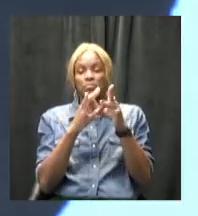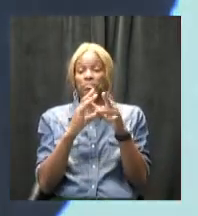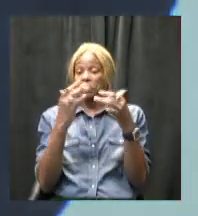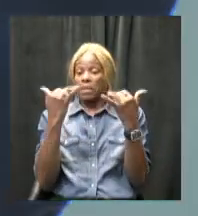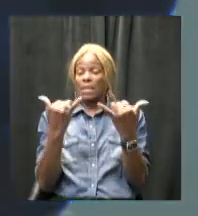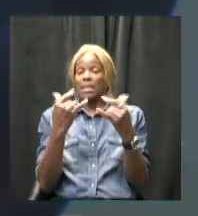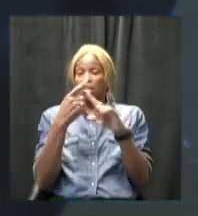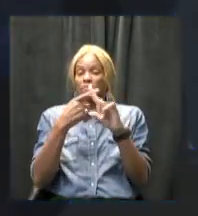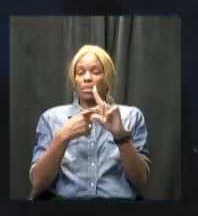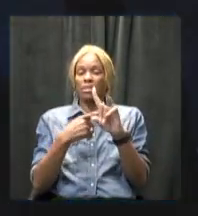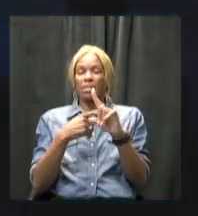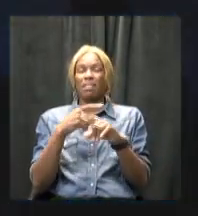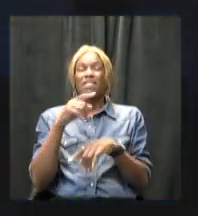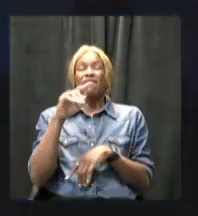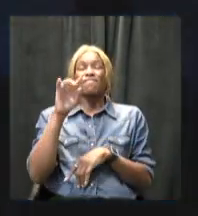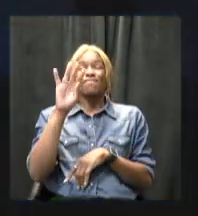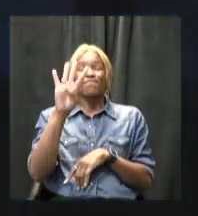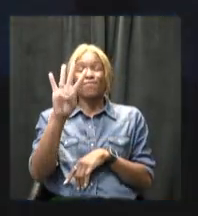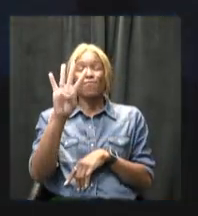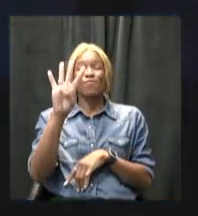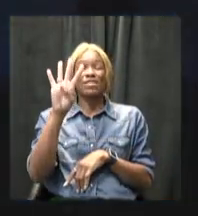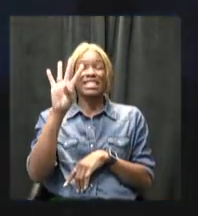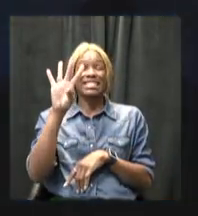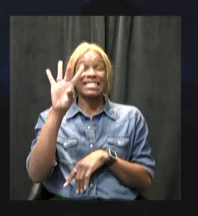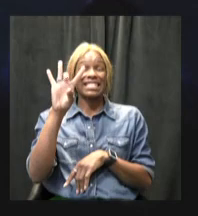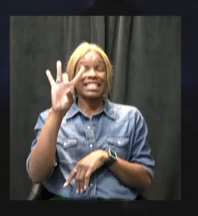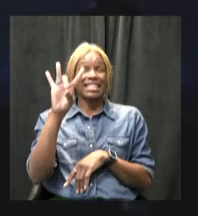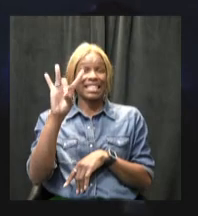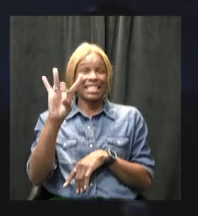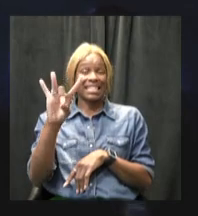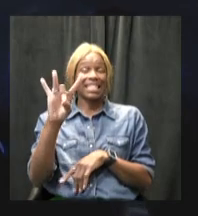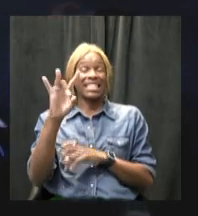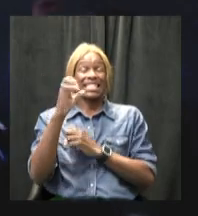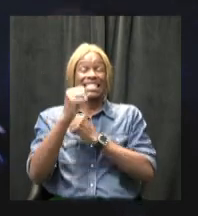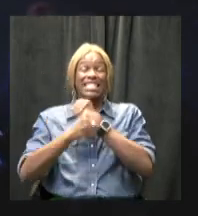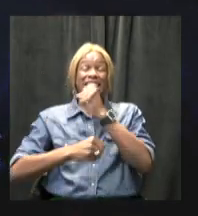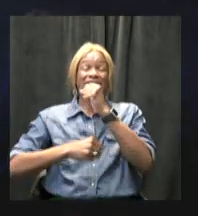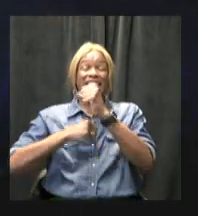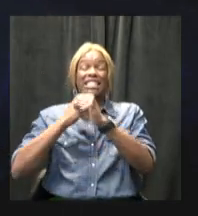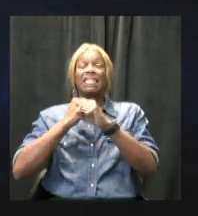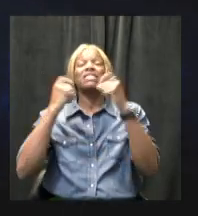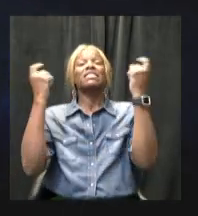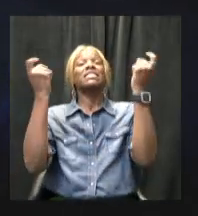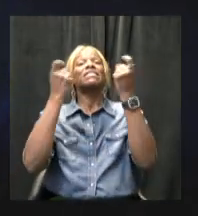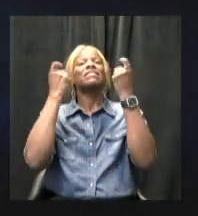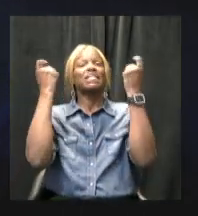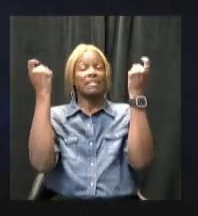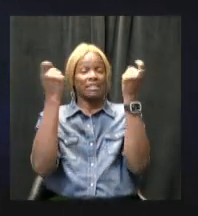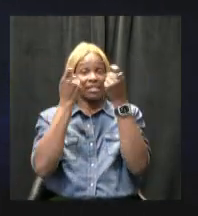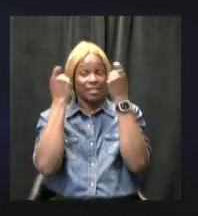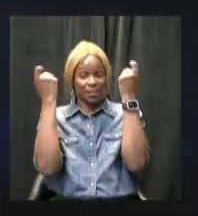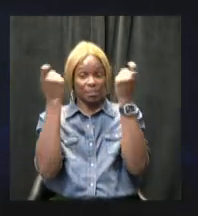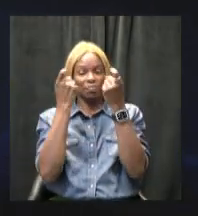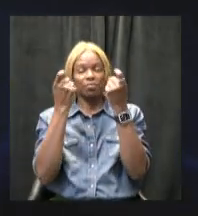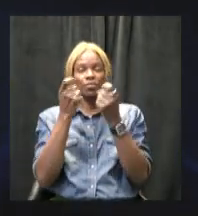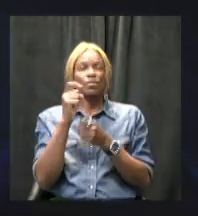anniversary of our church. Our church will be in existence for 48 years come the fourth Sunday of this month.